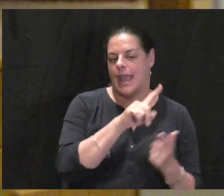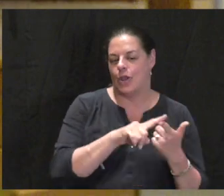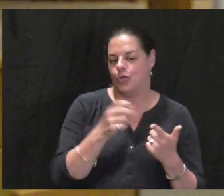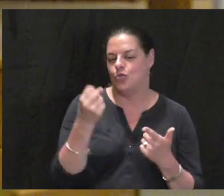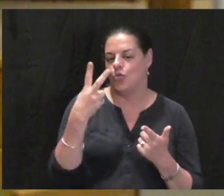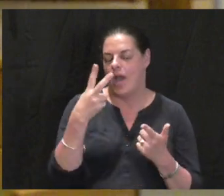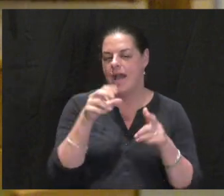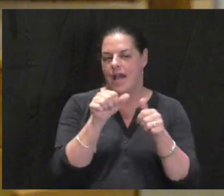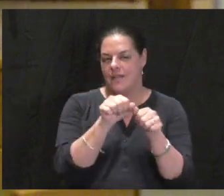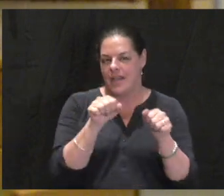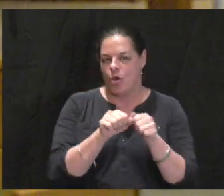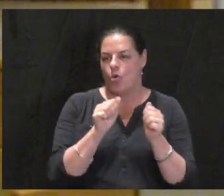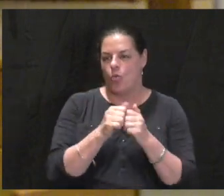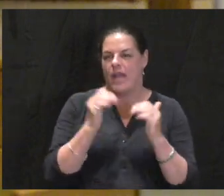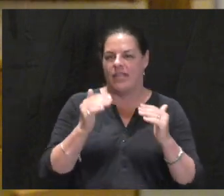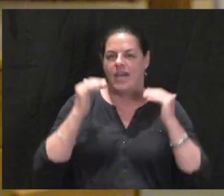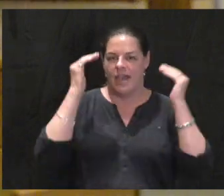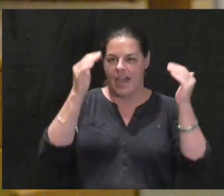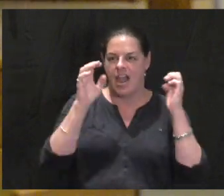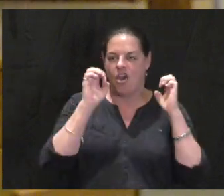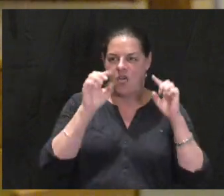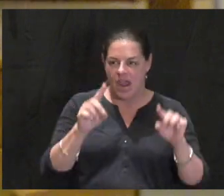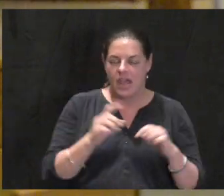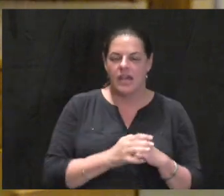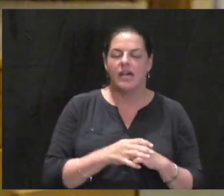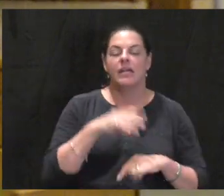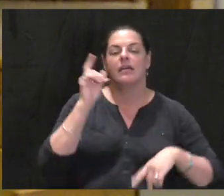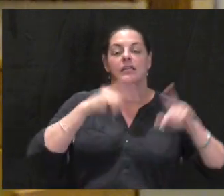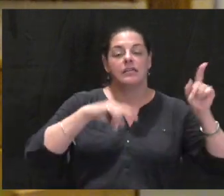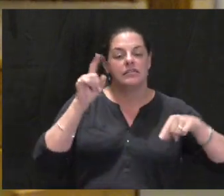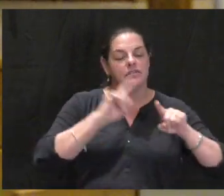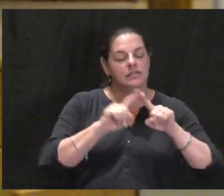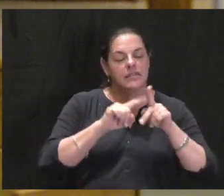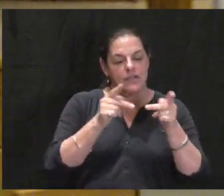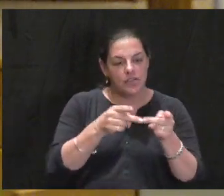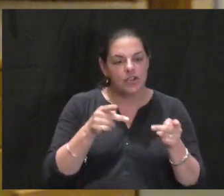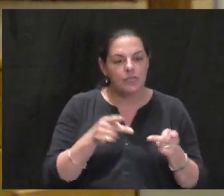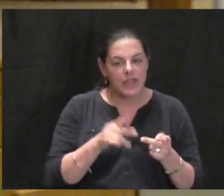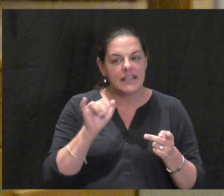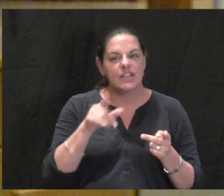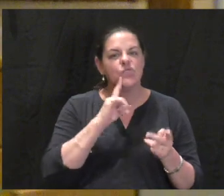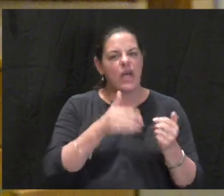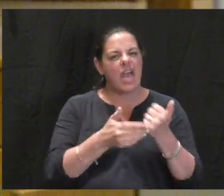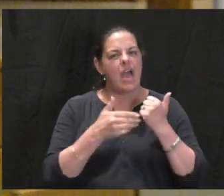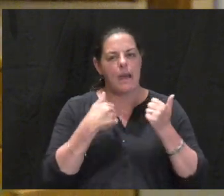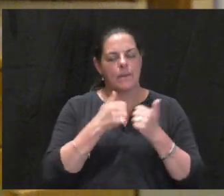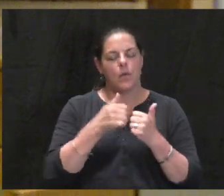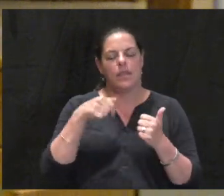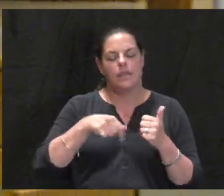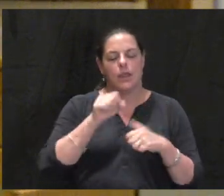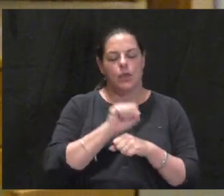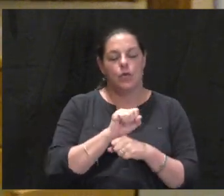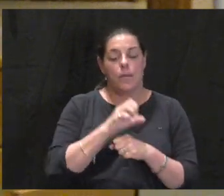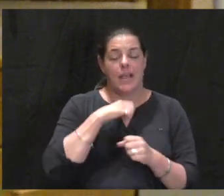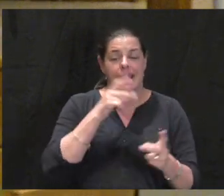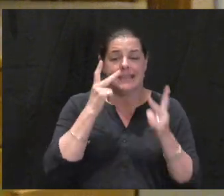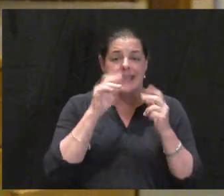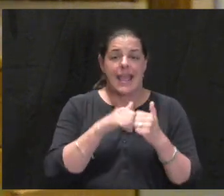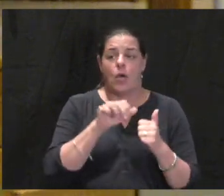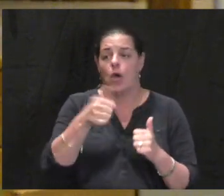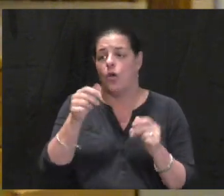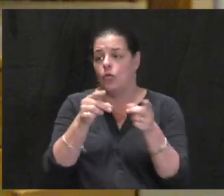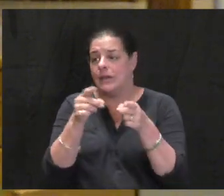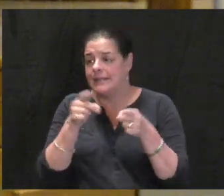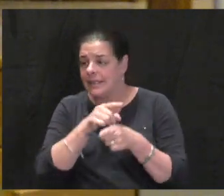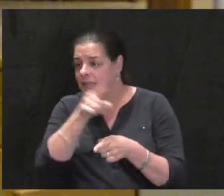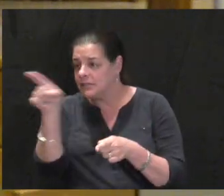seen how other nonprofits do it, and I've also had the benefit of seeing how the next level up in higher ed does it as well. Roles and responsibilities. So